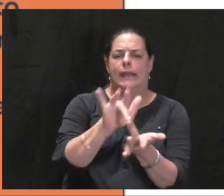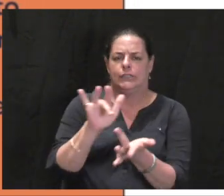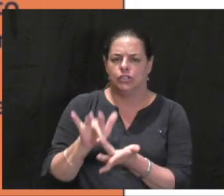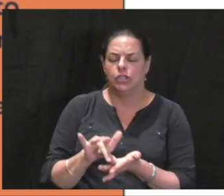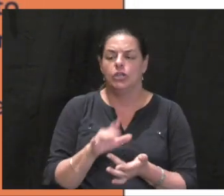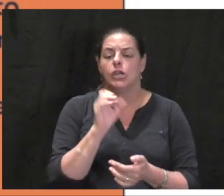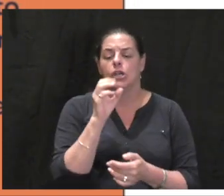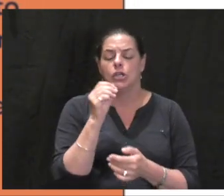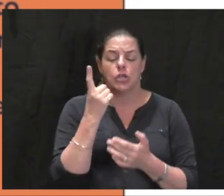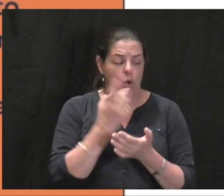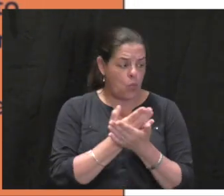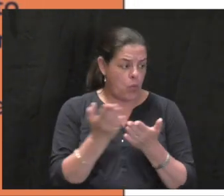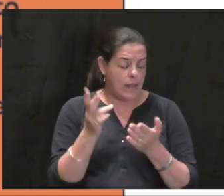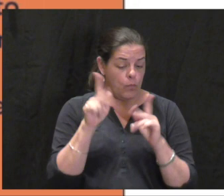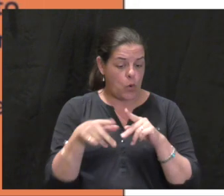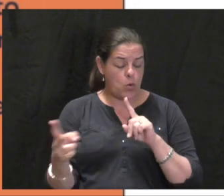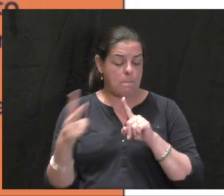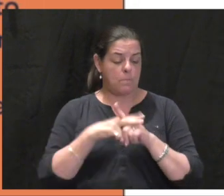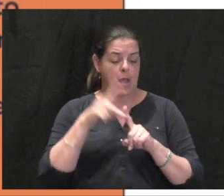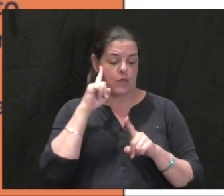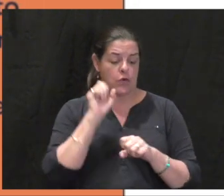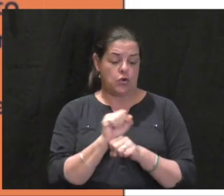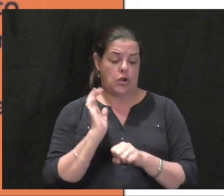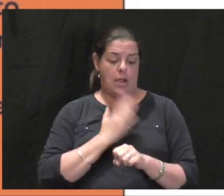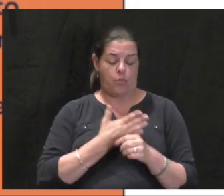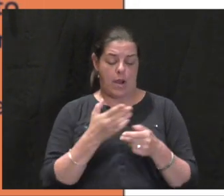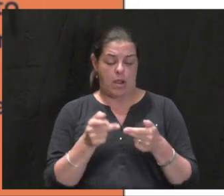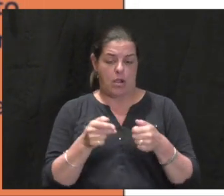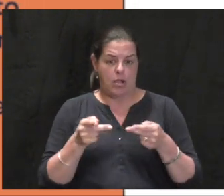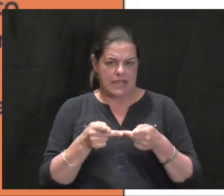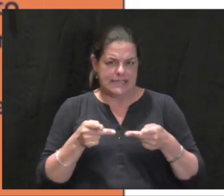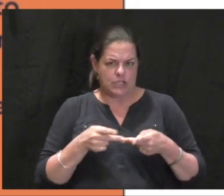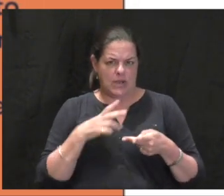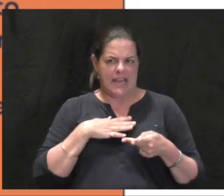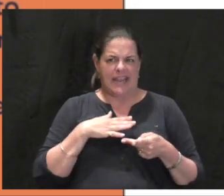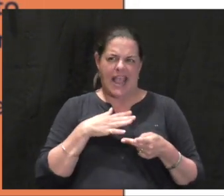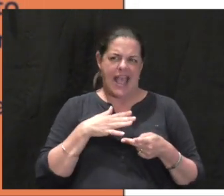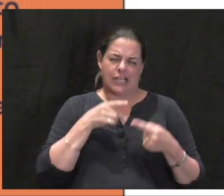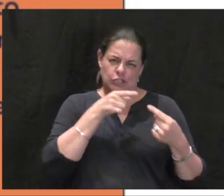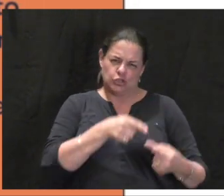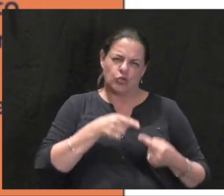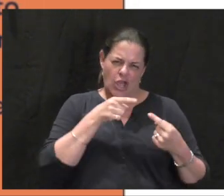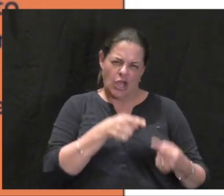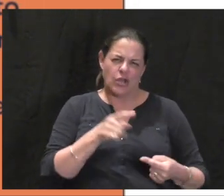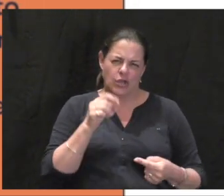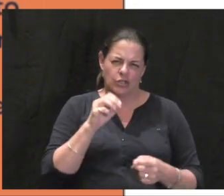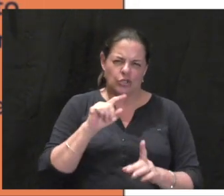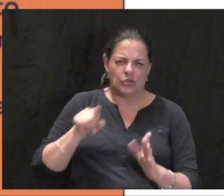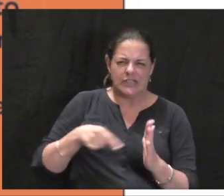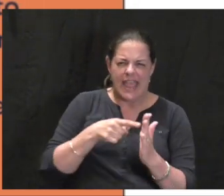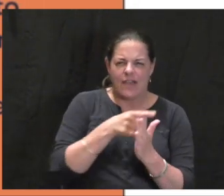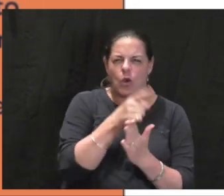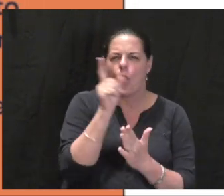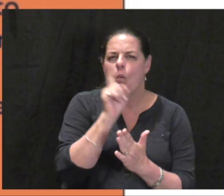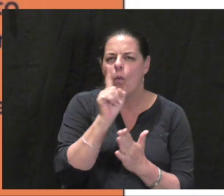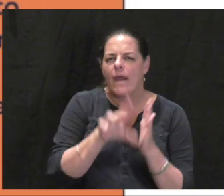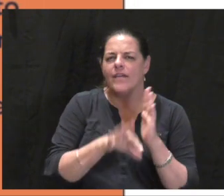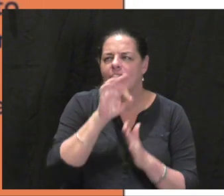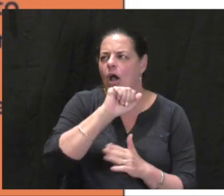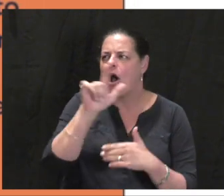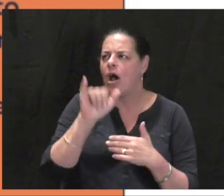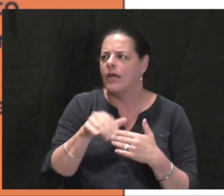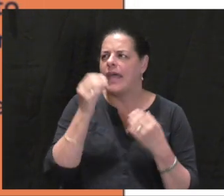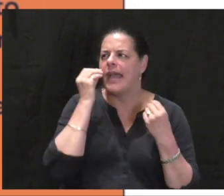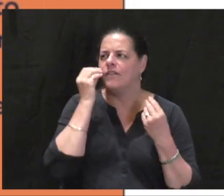salary schedules, benefits, the application process. So one of the things that I did was I built out a section on our